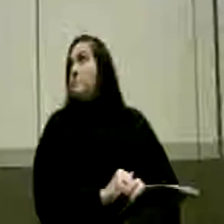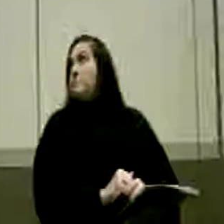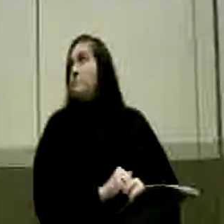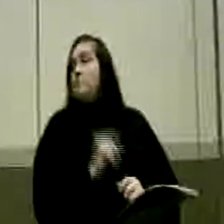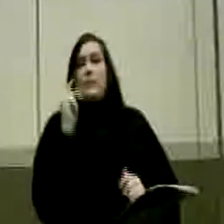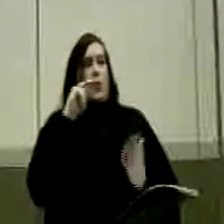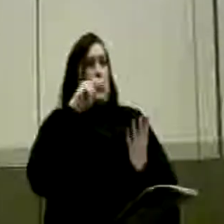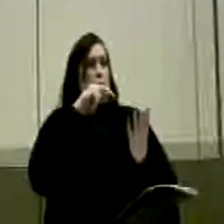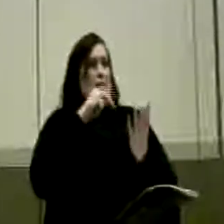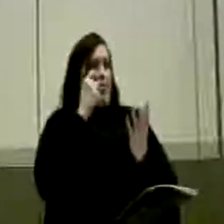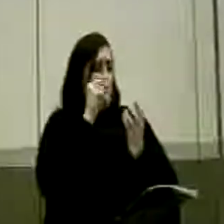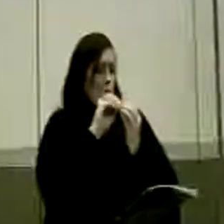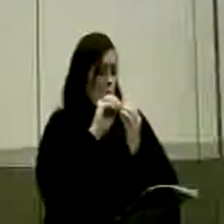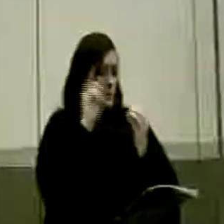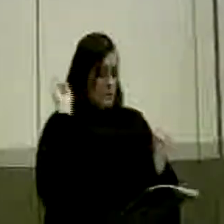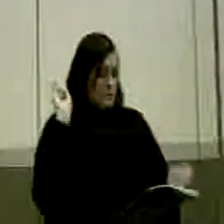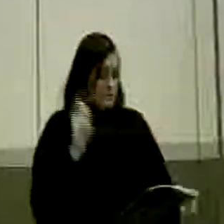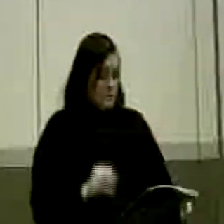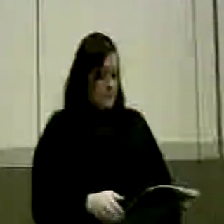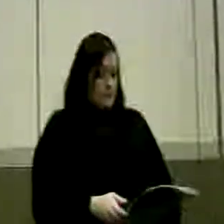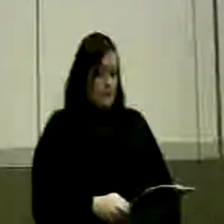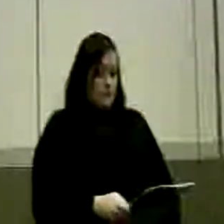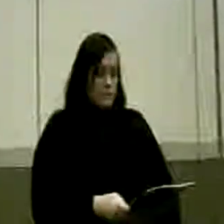read through here a little more.